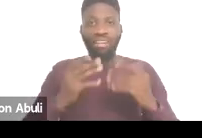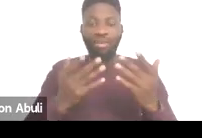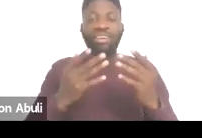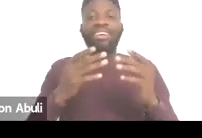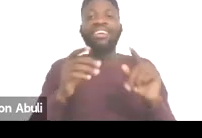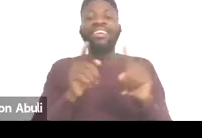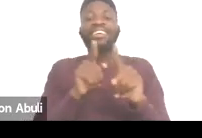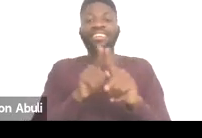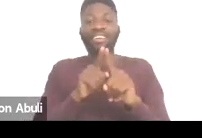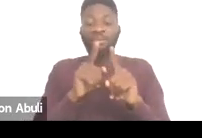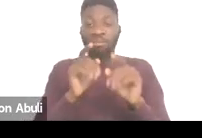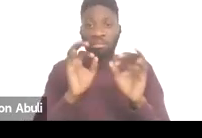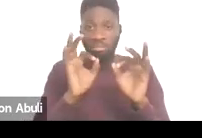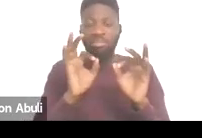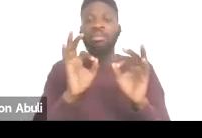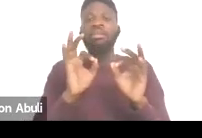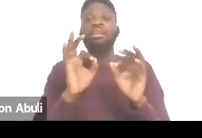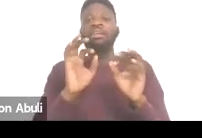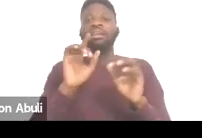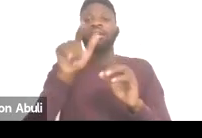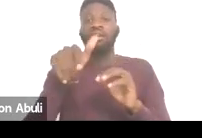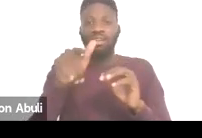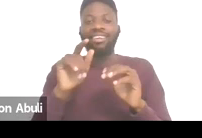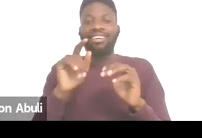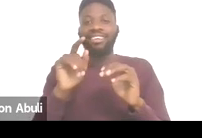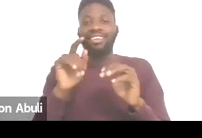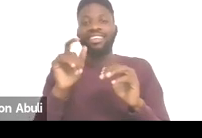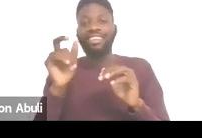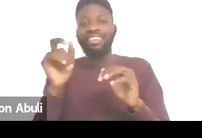to negotiate for your salary. It is all part of this package.